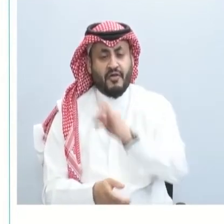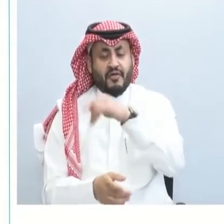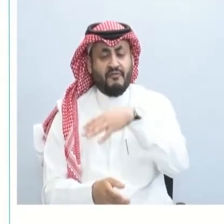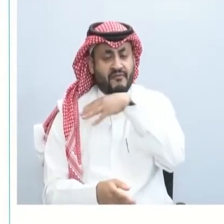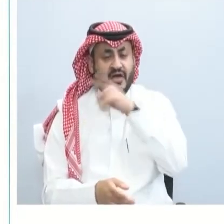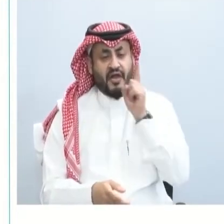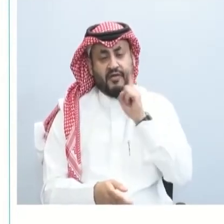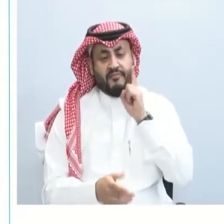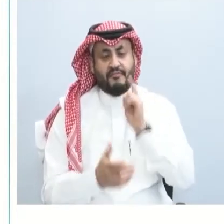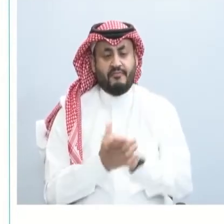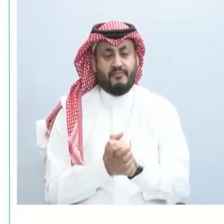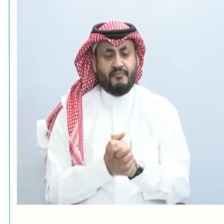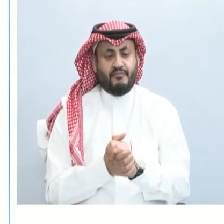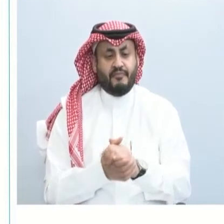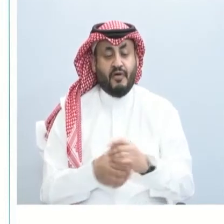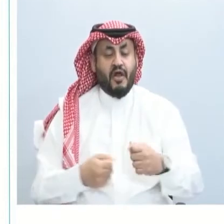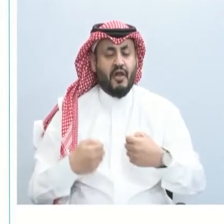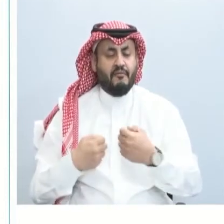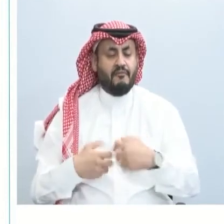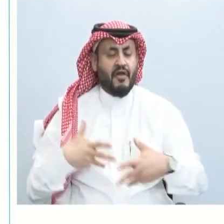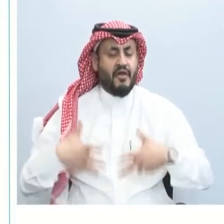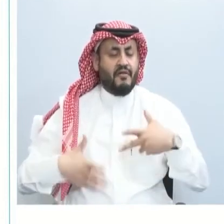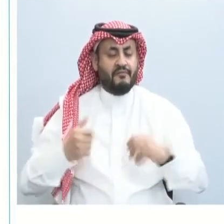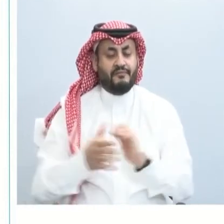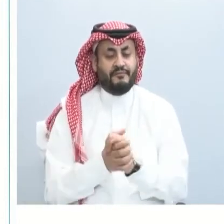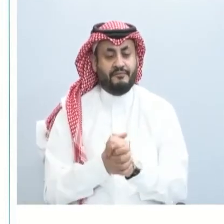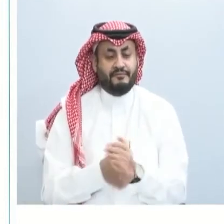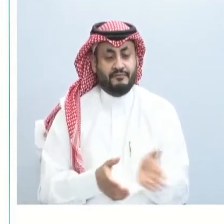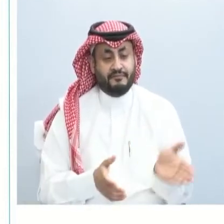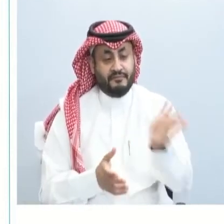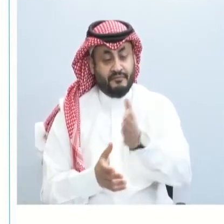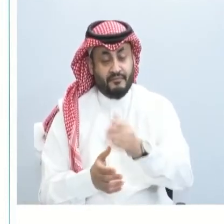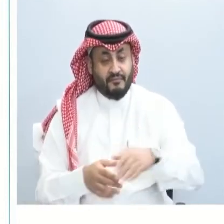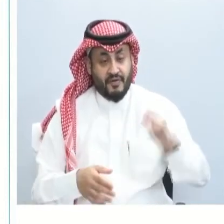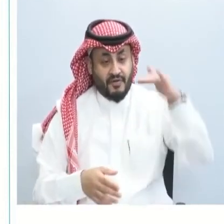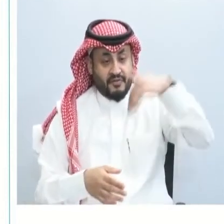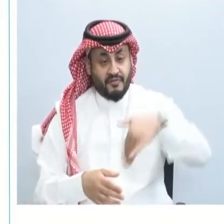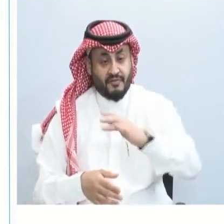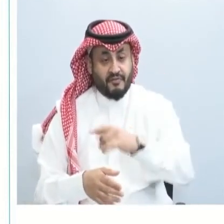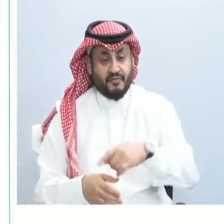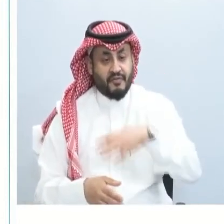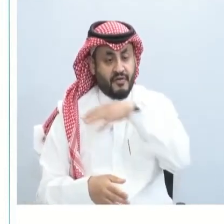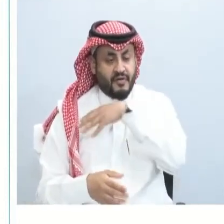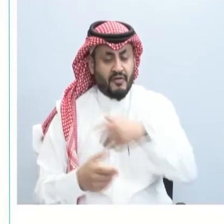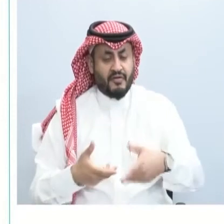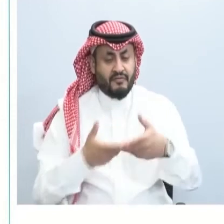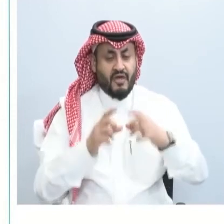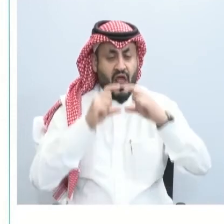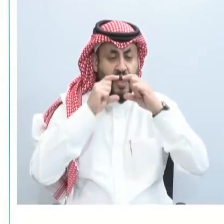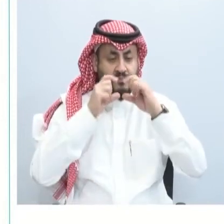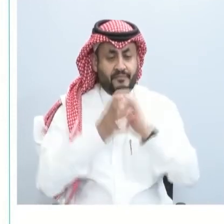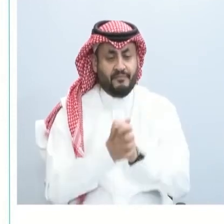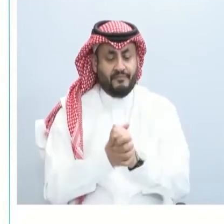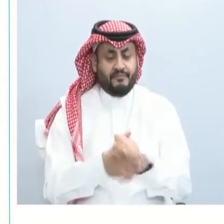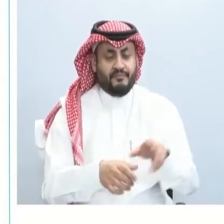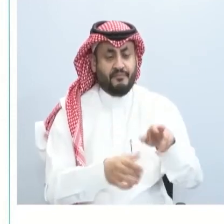parents. It was great fun. After the rides, Dad got me a burger.